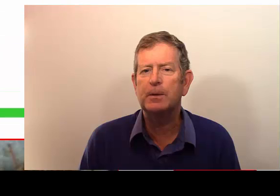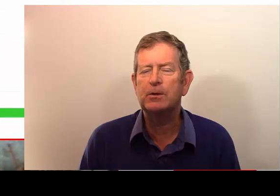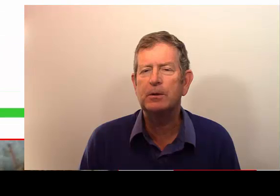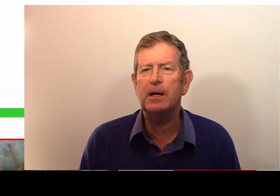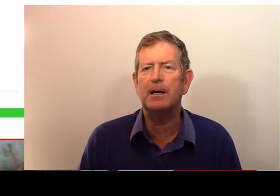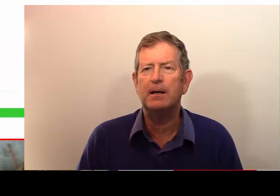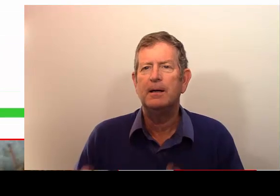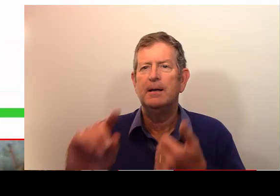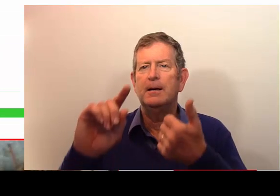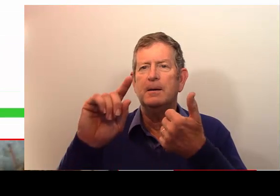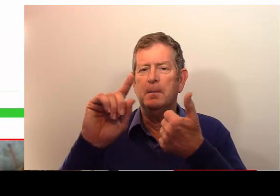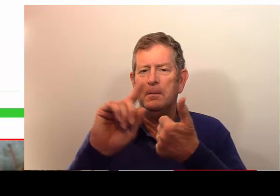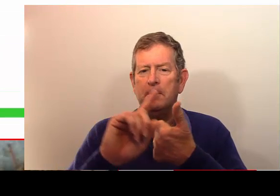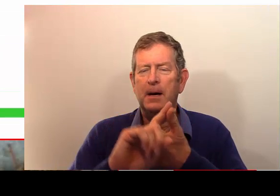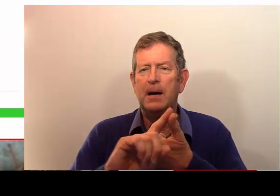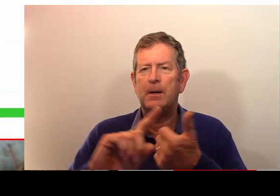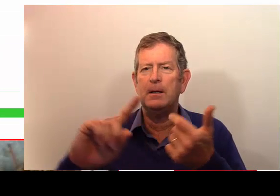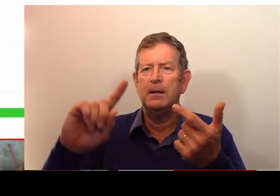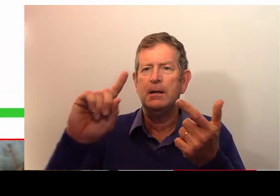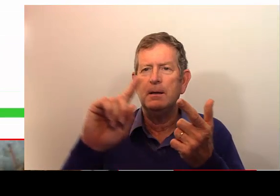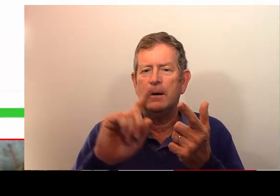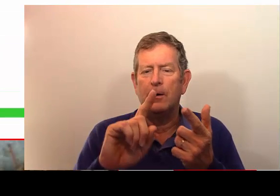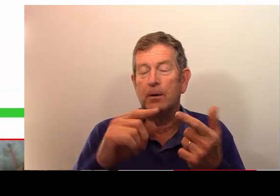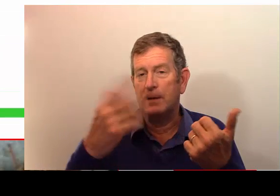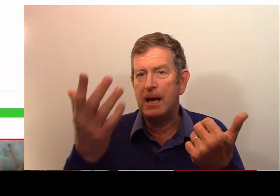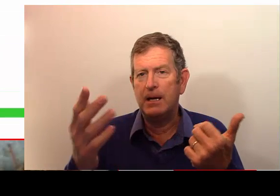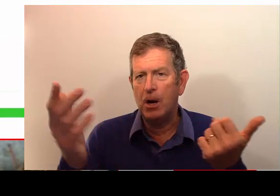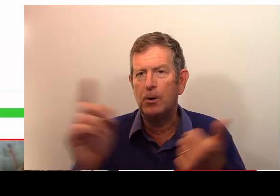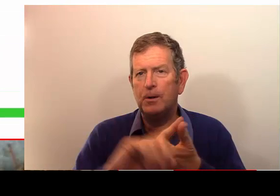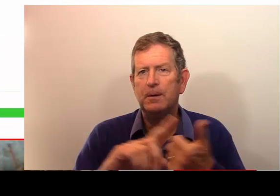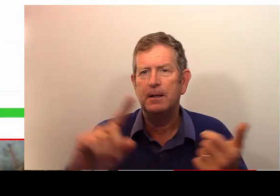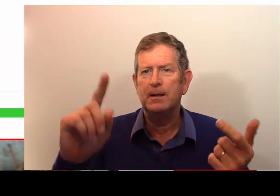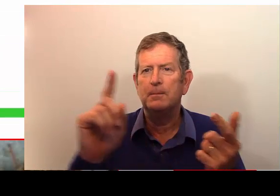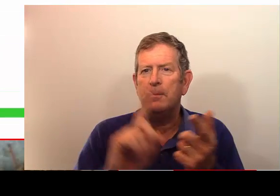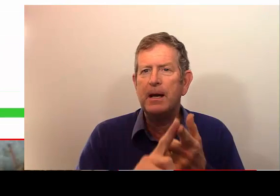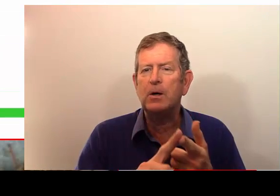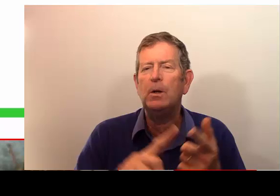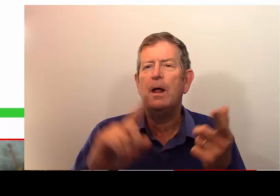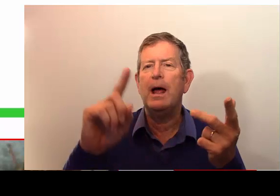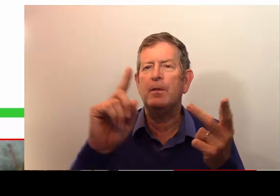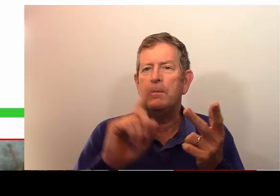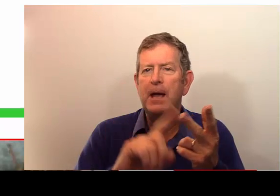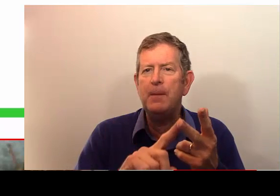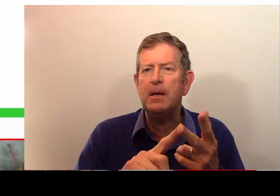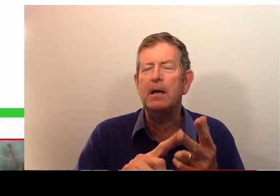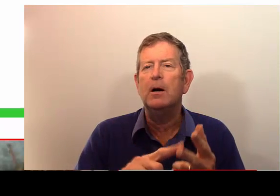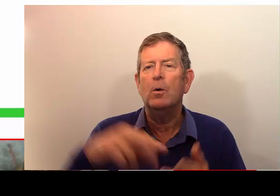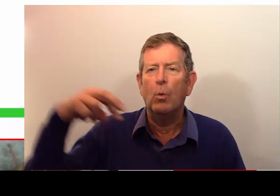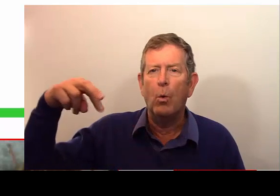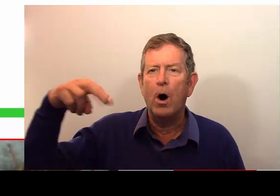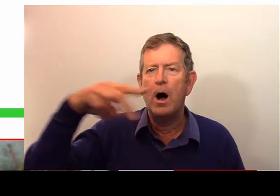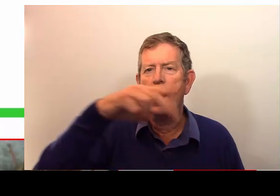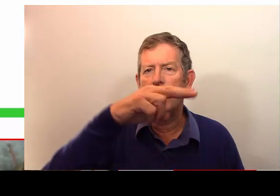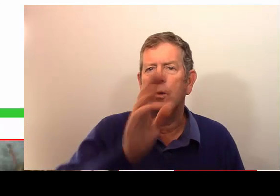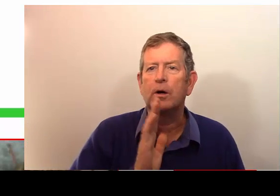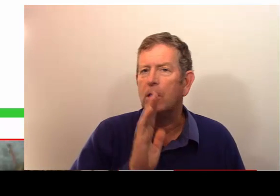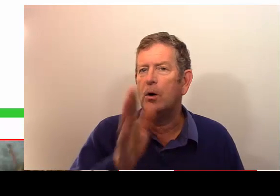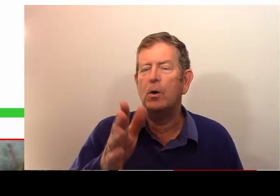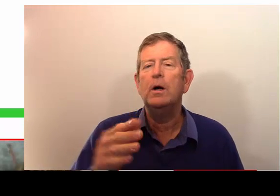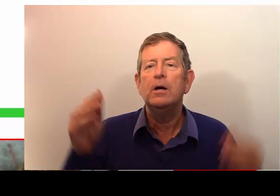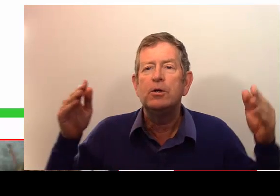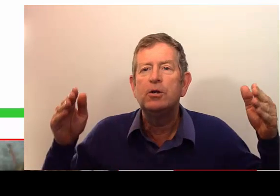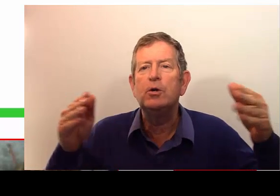You look at this picture, yeah. Mama or Carol, Michael, and the baby walk